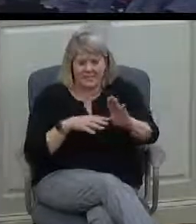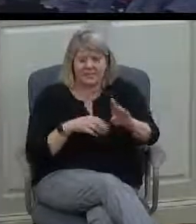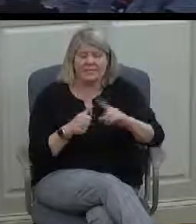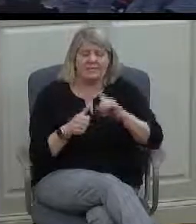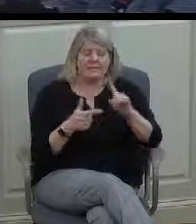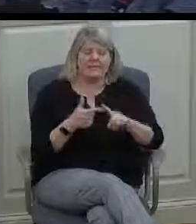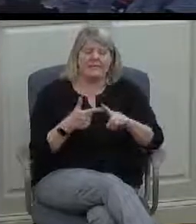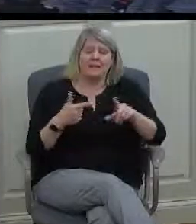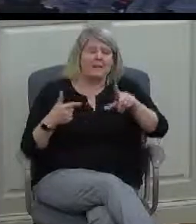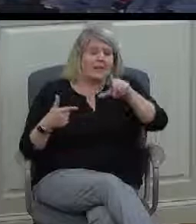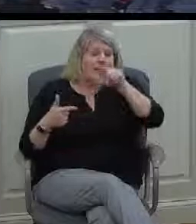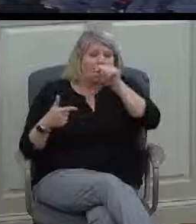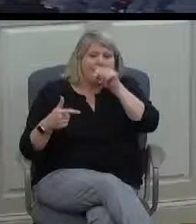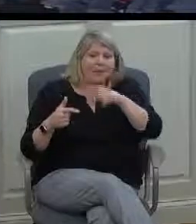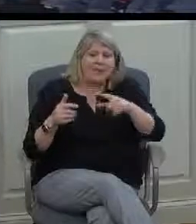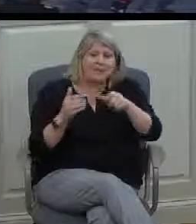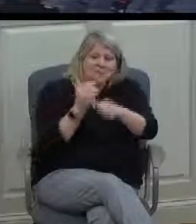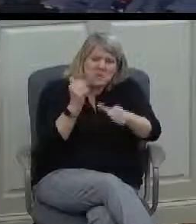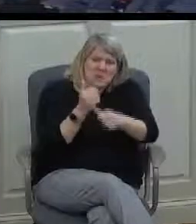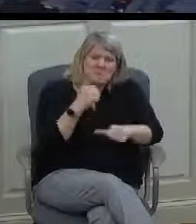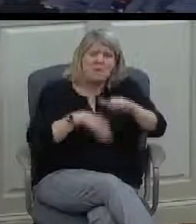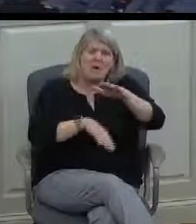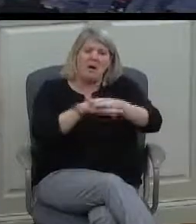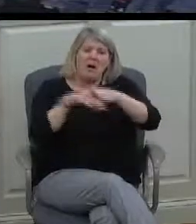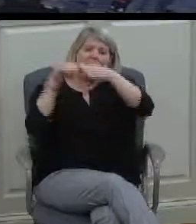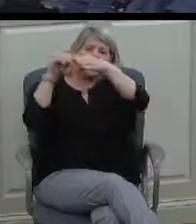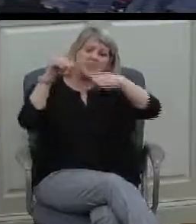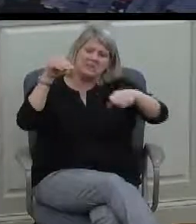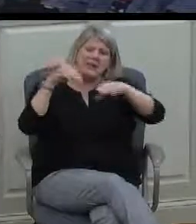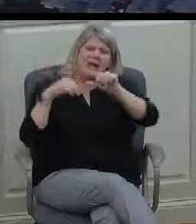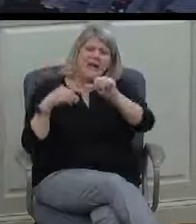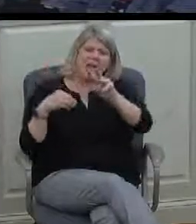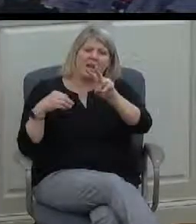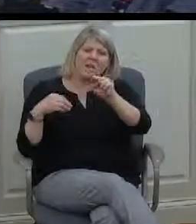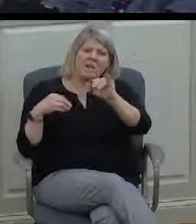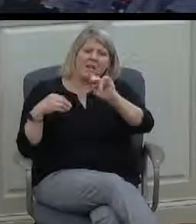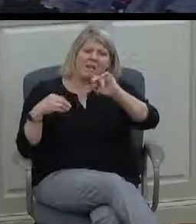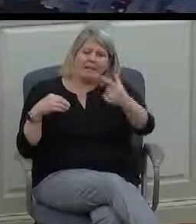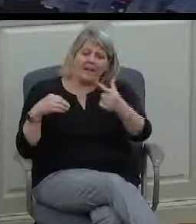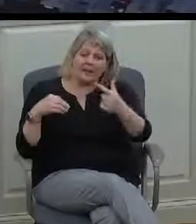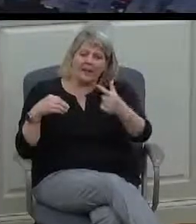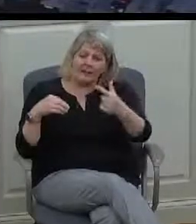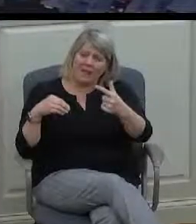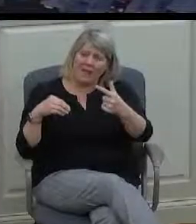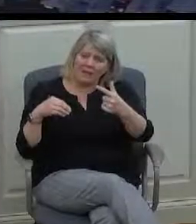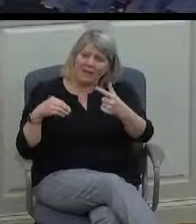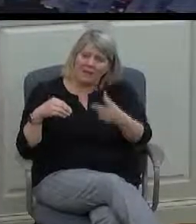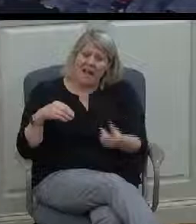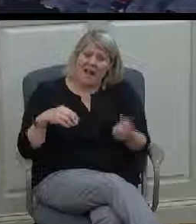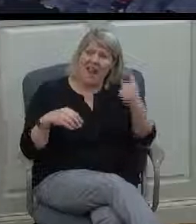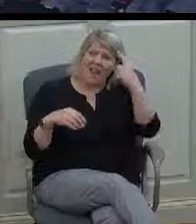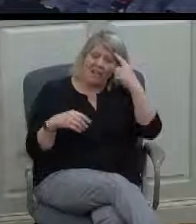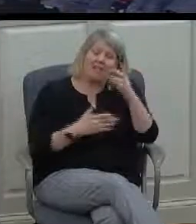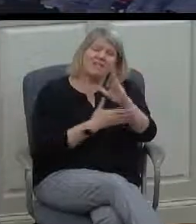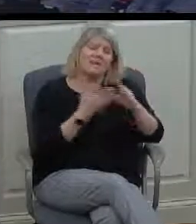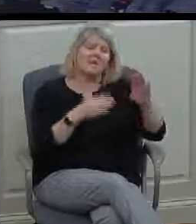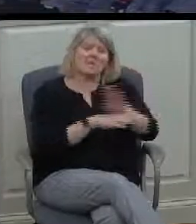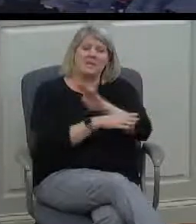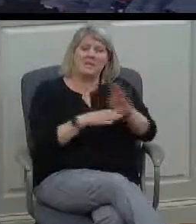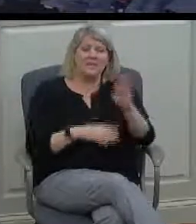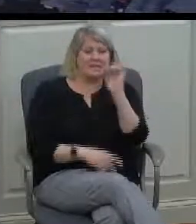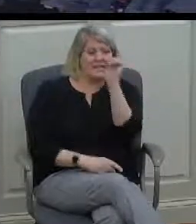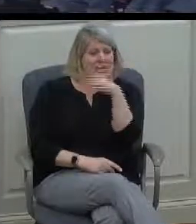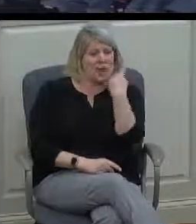poop all over their awning. And I know a couple businesses, I think they look great without a tree in front. I